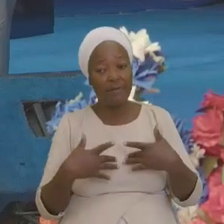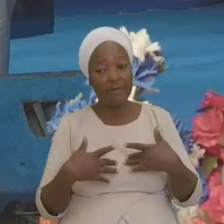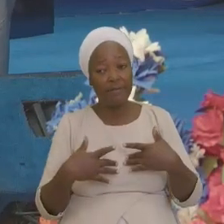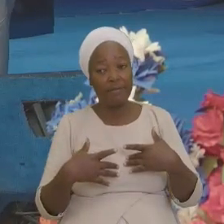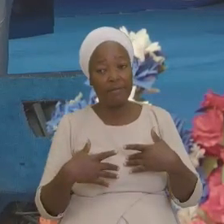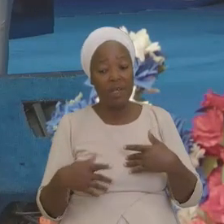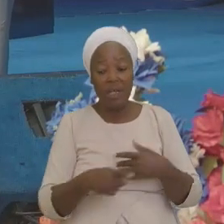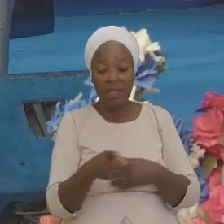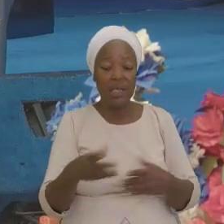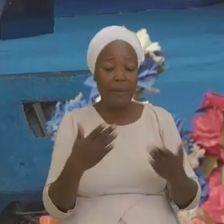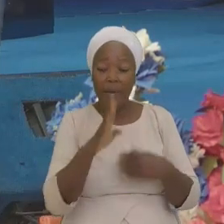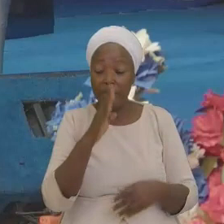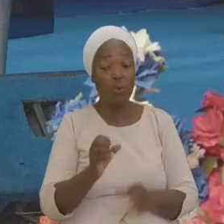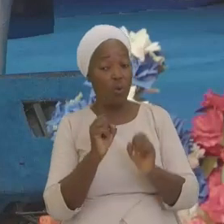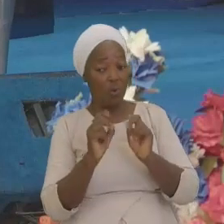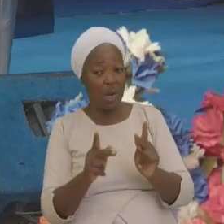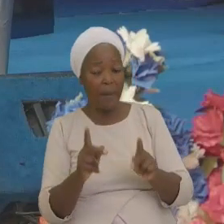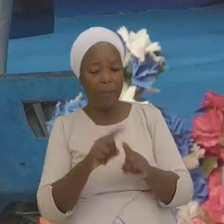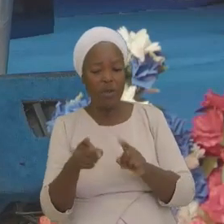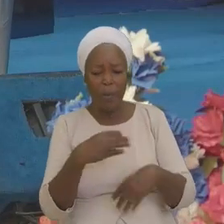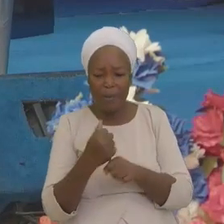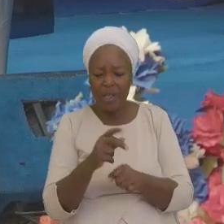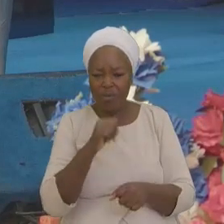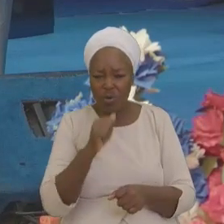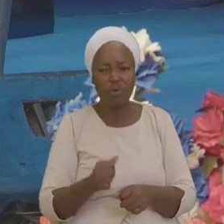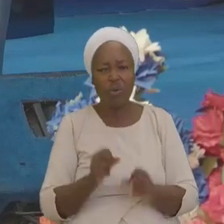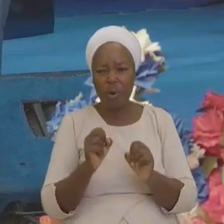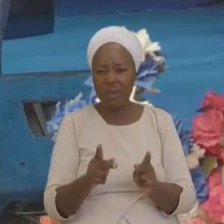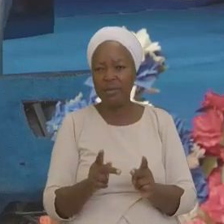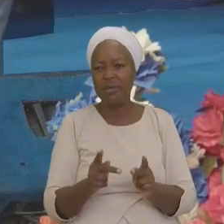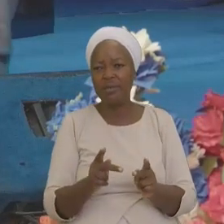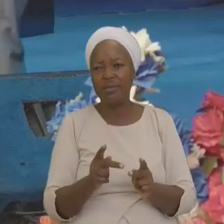be legitimate, but you make them illegitimate.